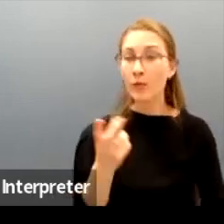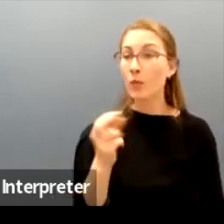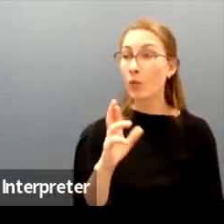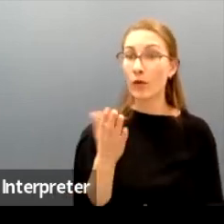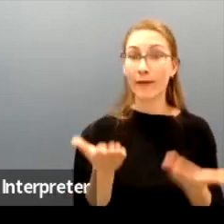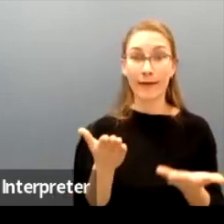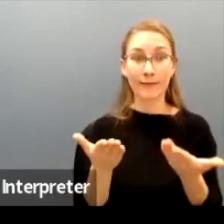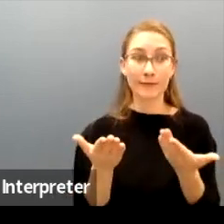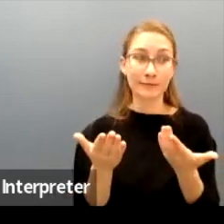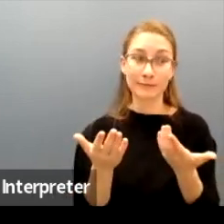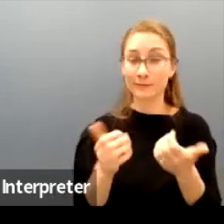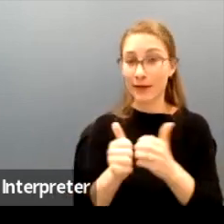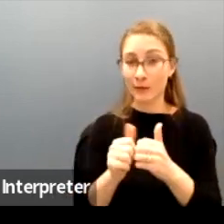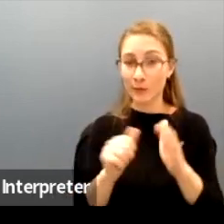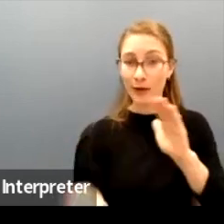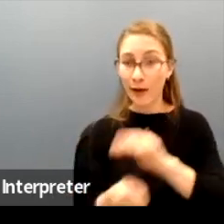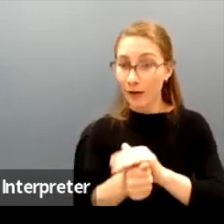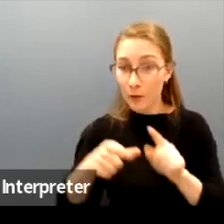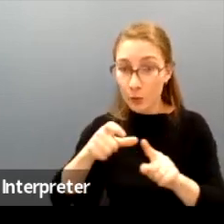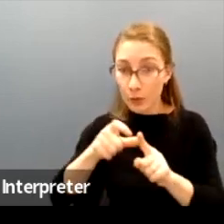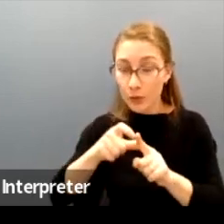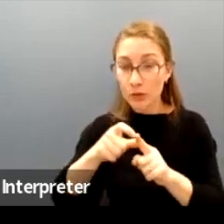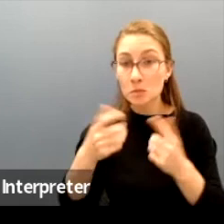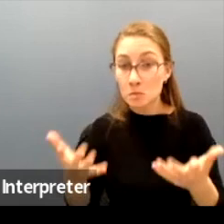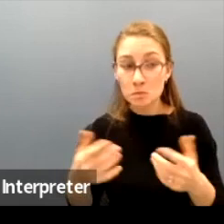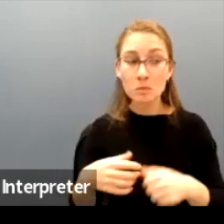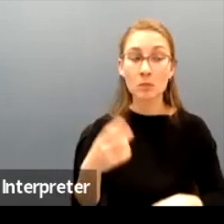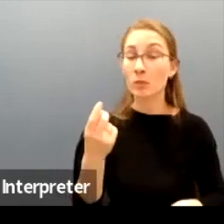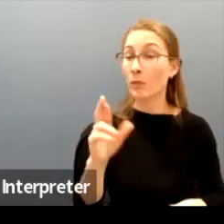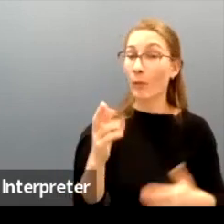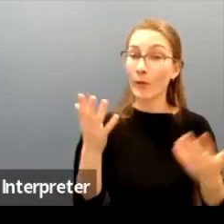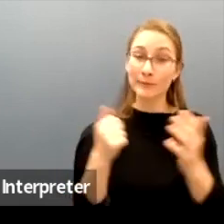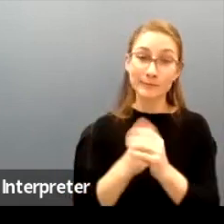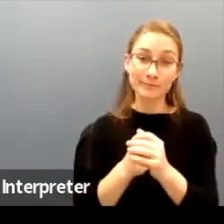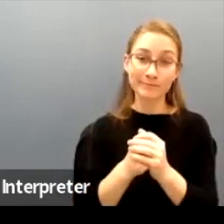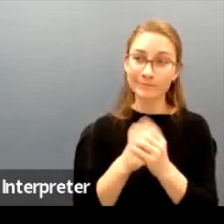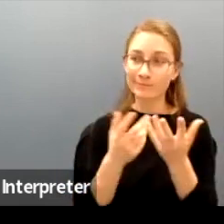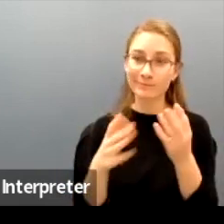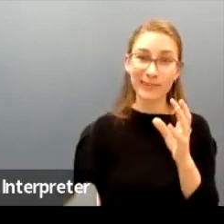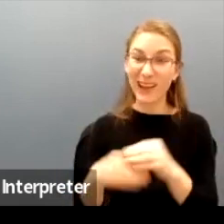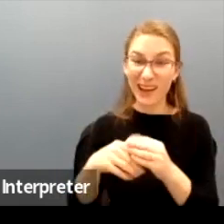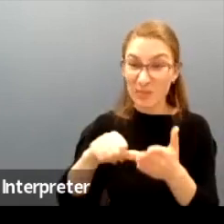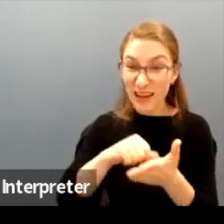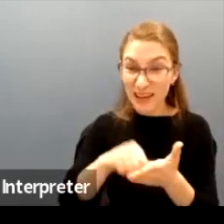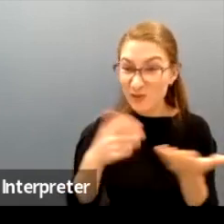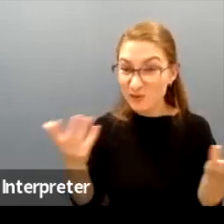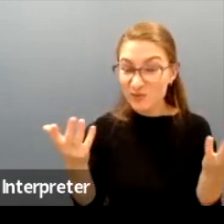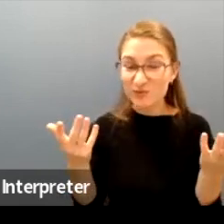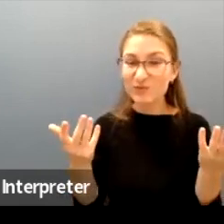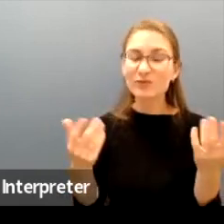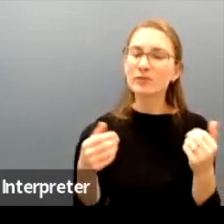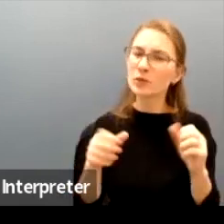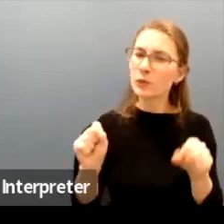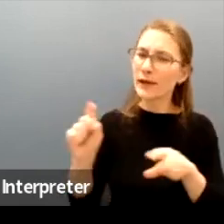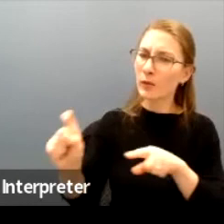and you need that extra support. You want to edit a page or just figure out the programming of it. You can give us a call